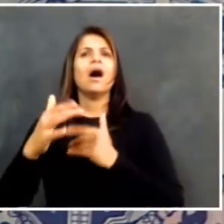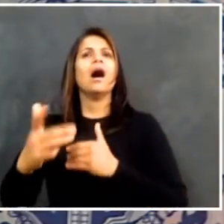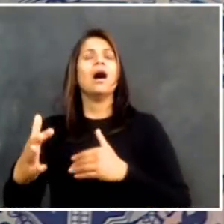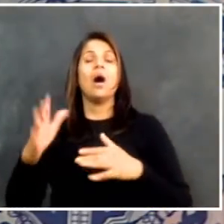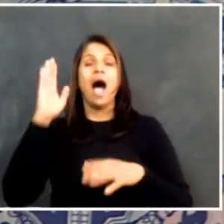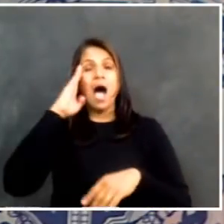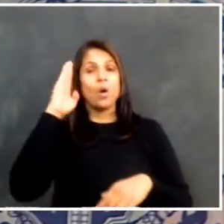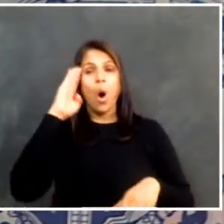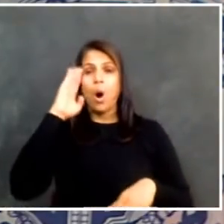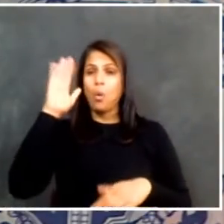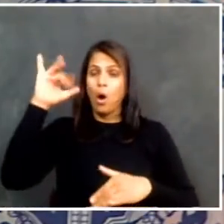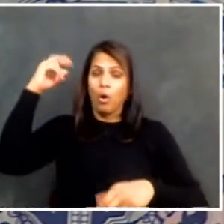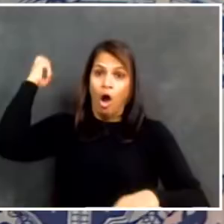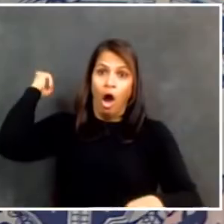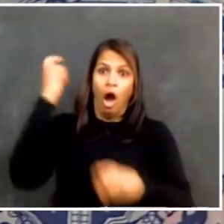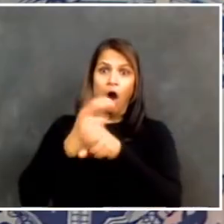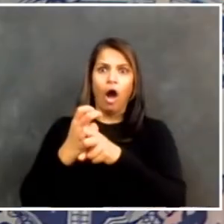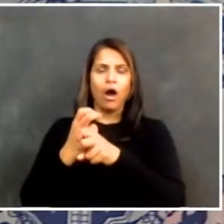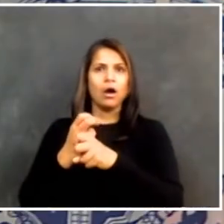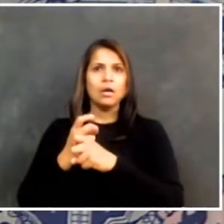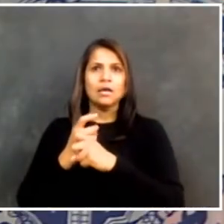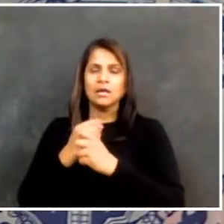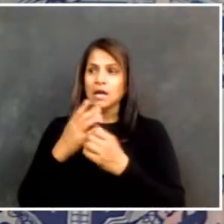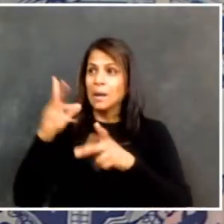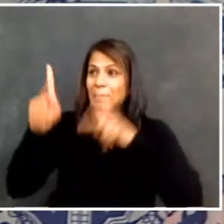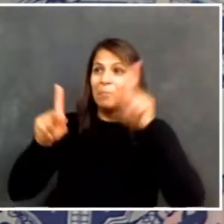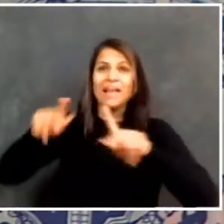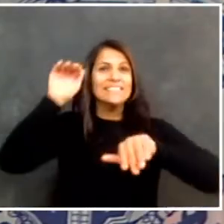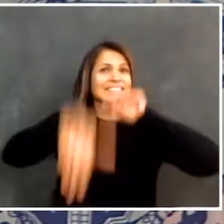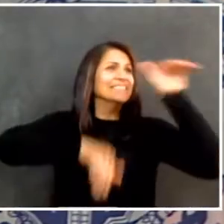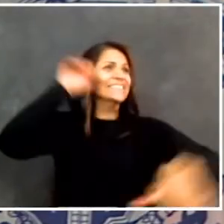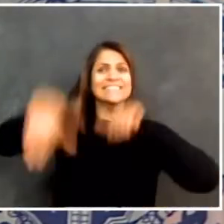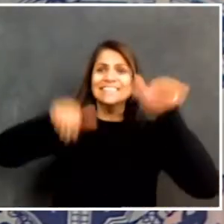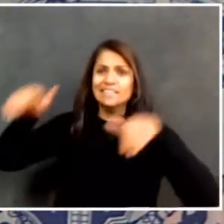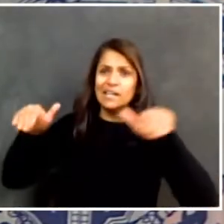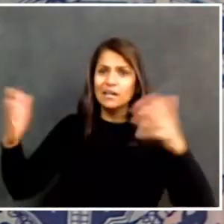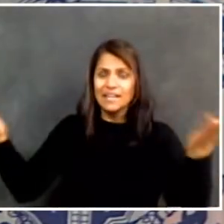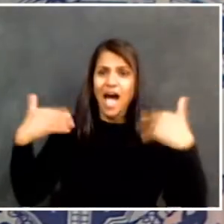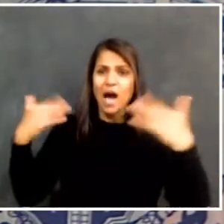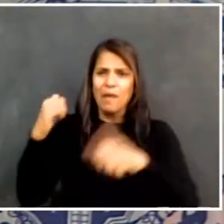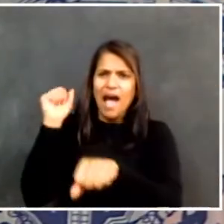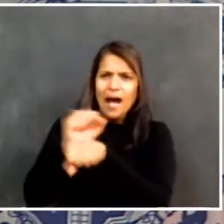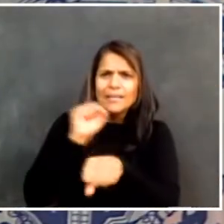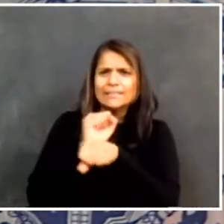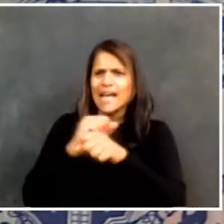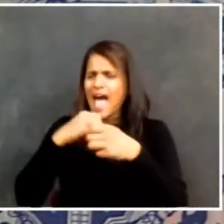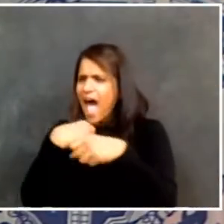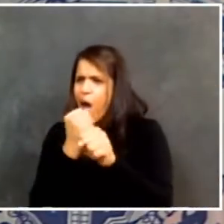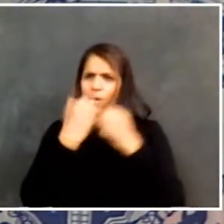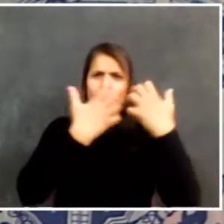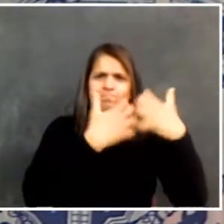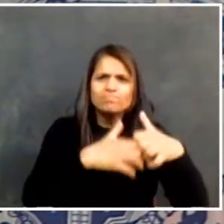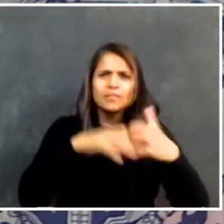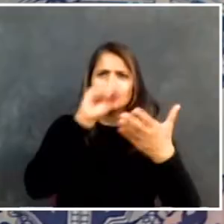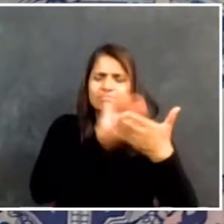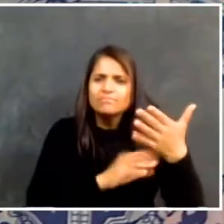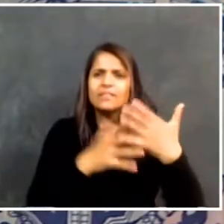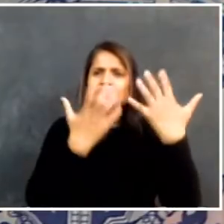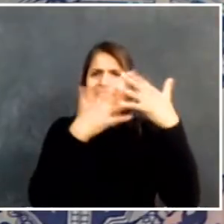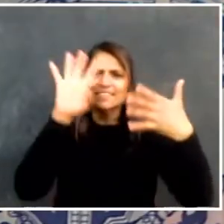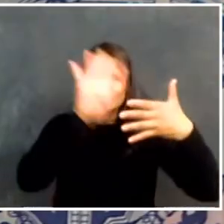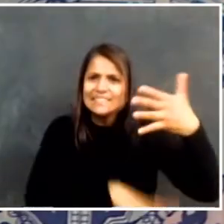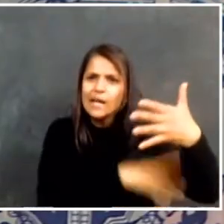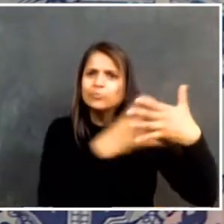in our team, working with all our partners at the community level to say, what do you do in a crisis of this magnitude? How do you create something